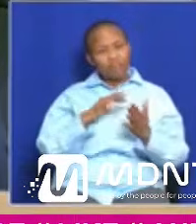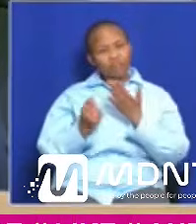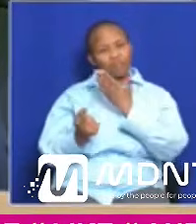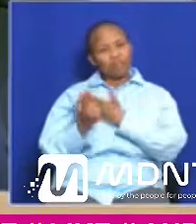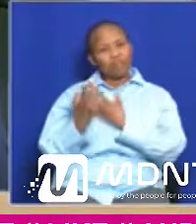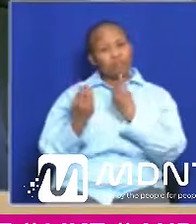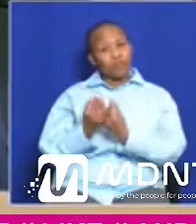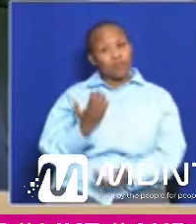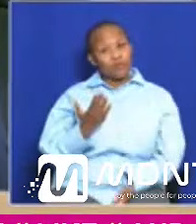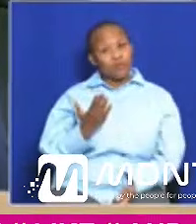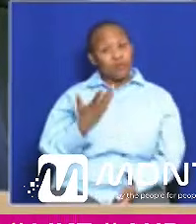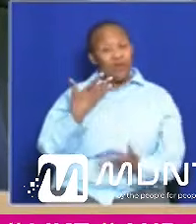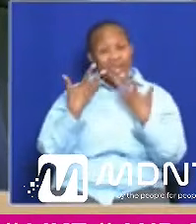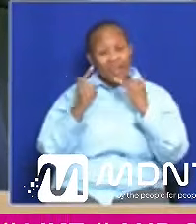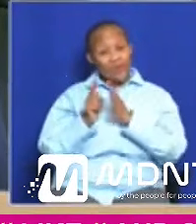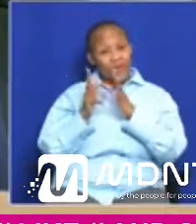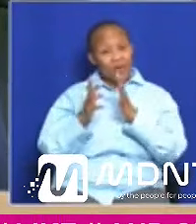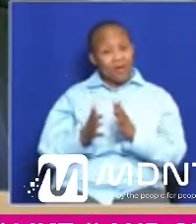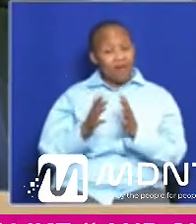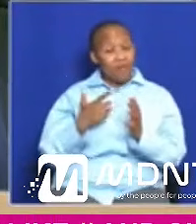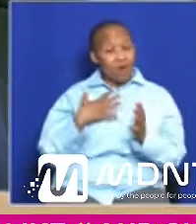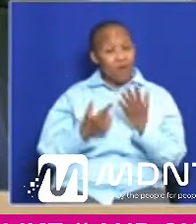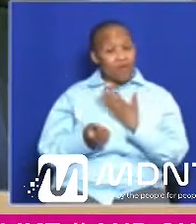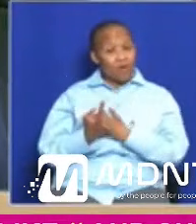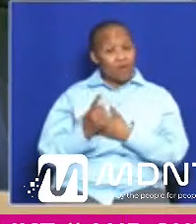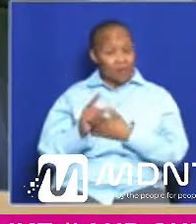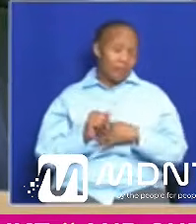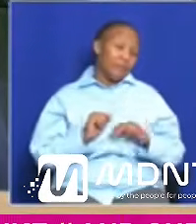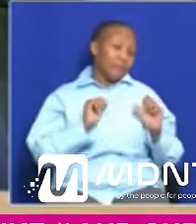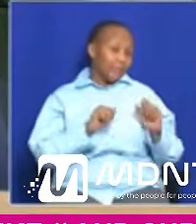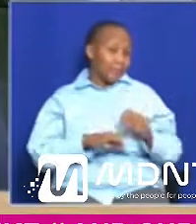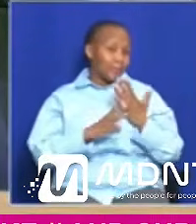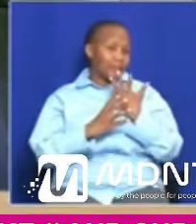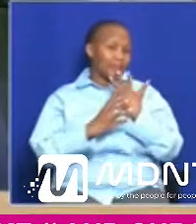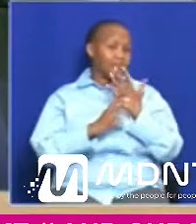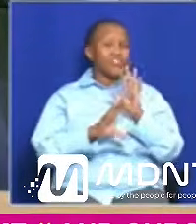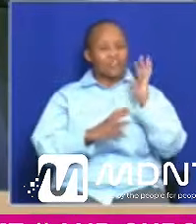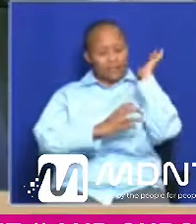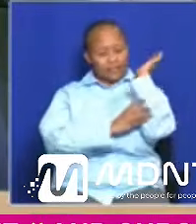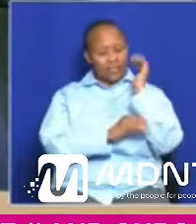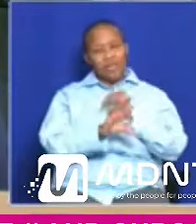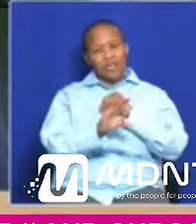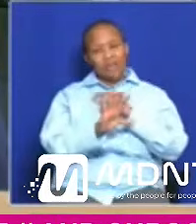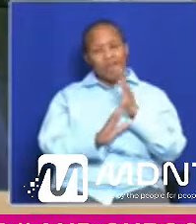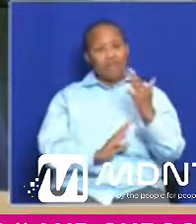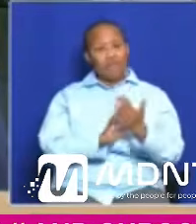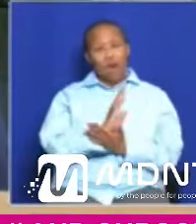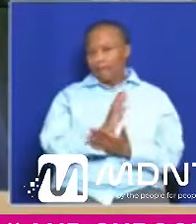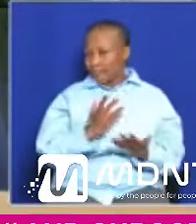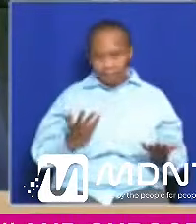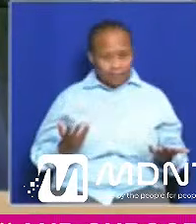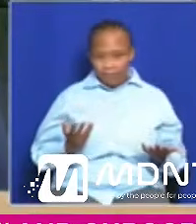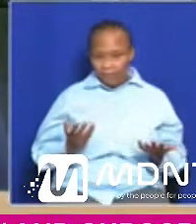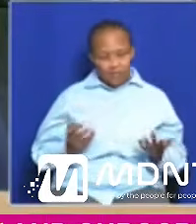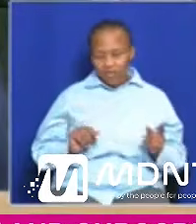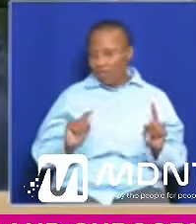Even the section 35 rights, one cannot raise them in the air, so to